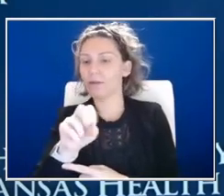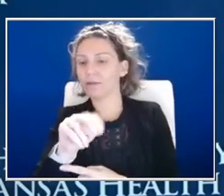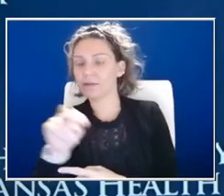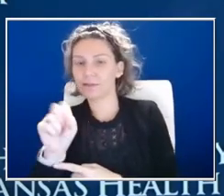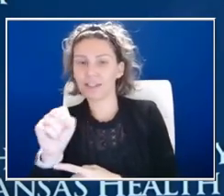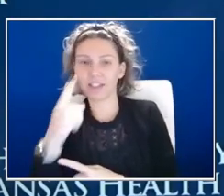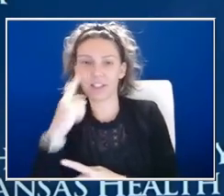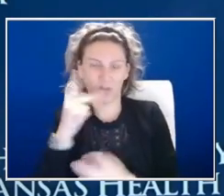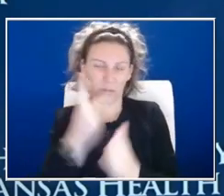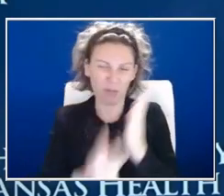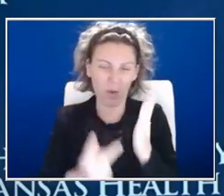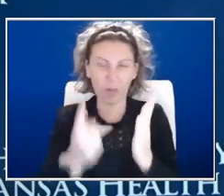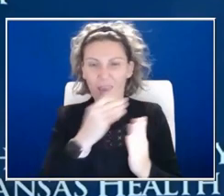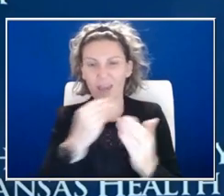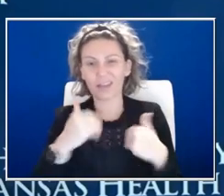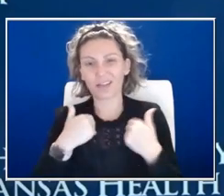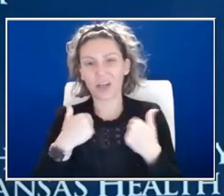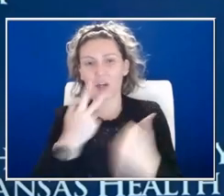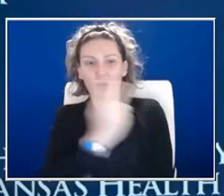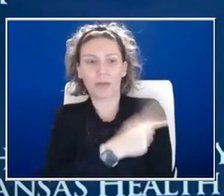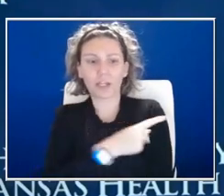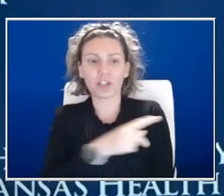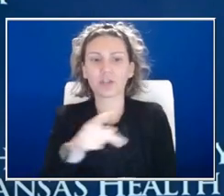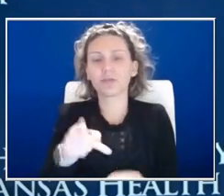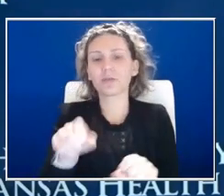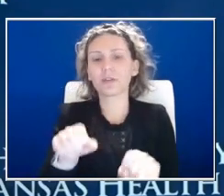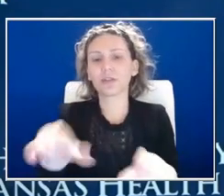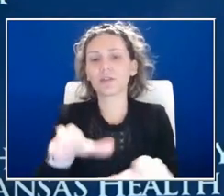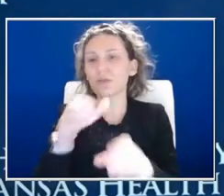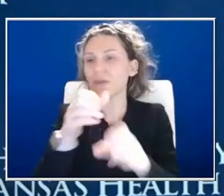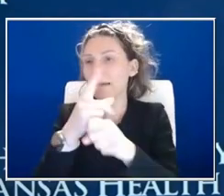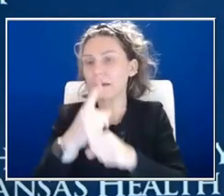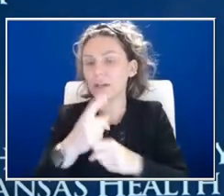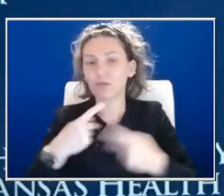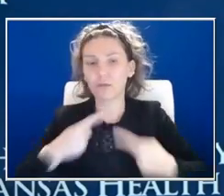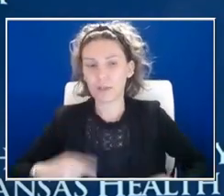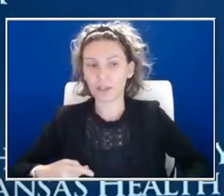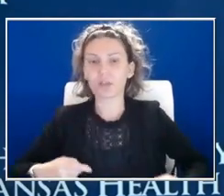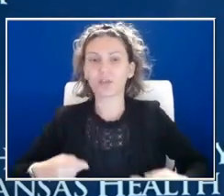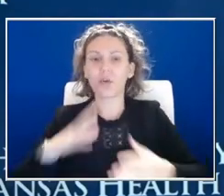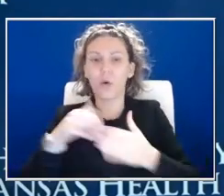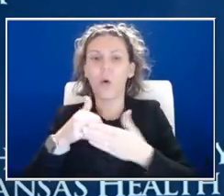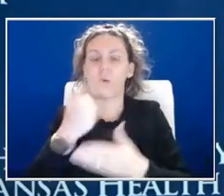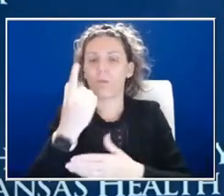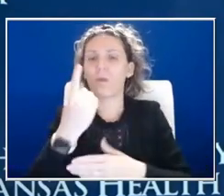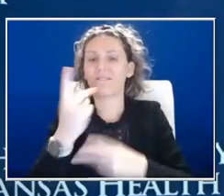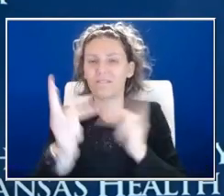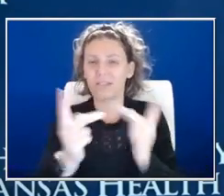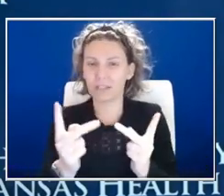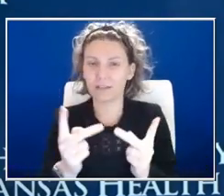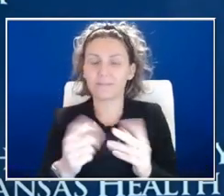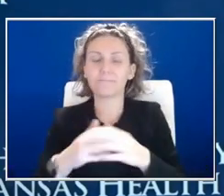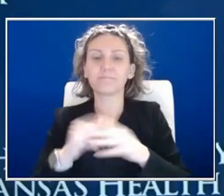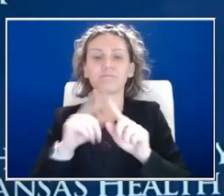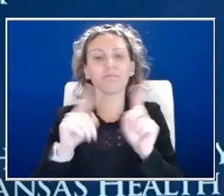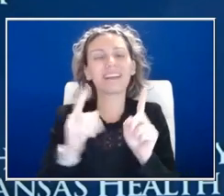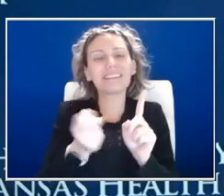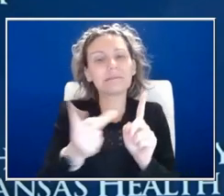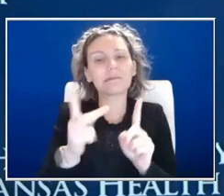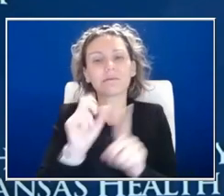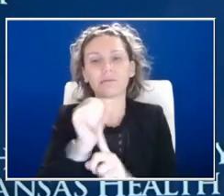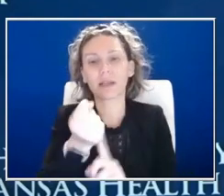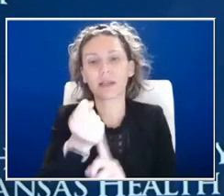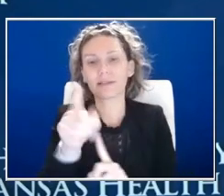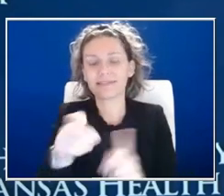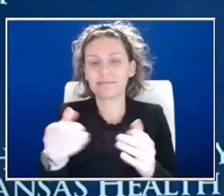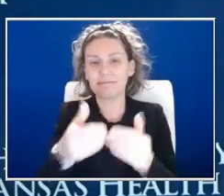patients, you can do your annual physical all in one visit. But there are some instances where we do have to separate them into